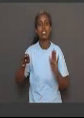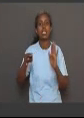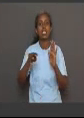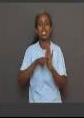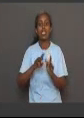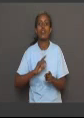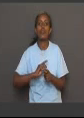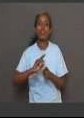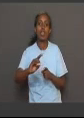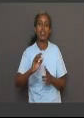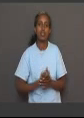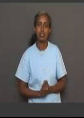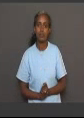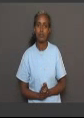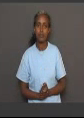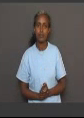negative direction.